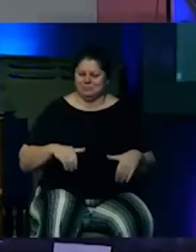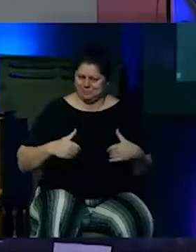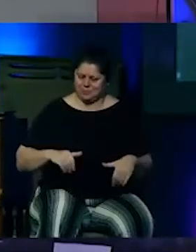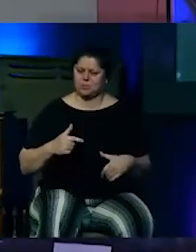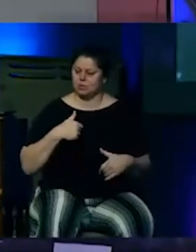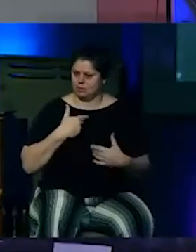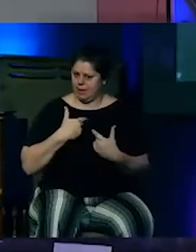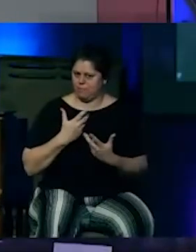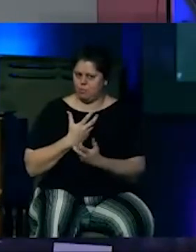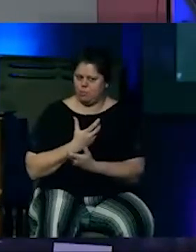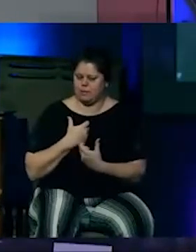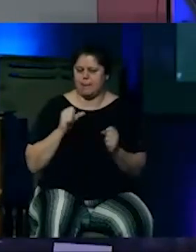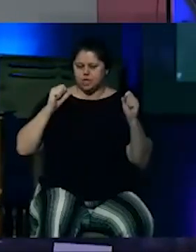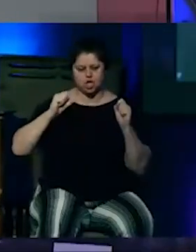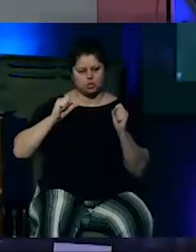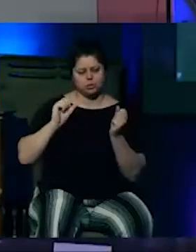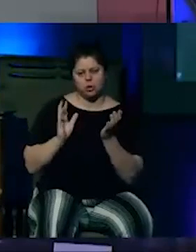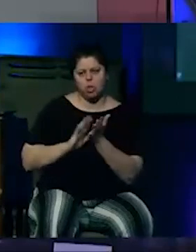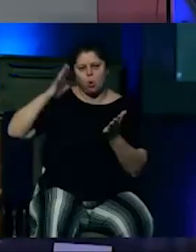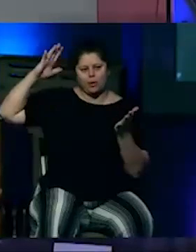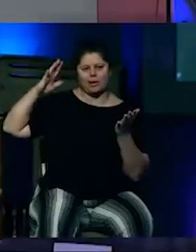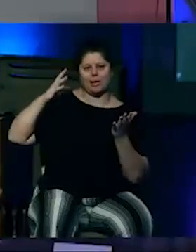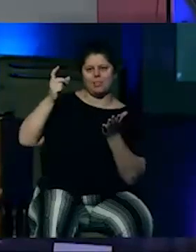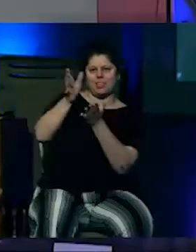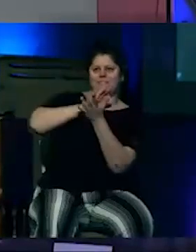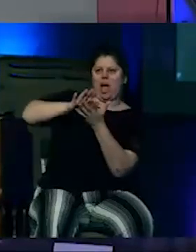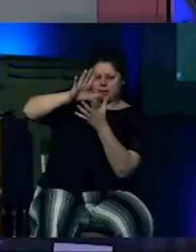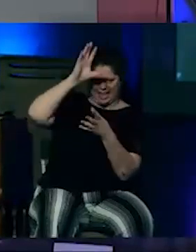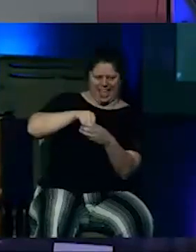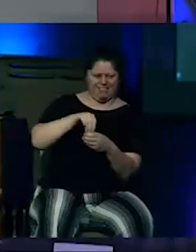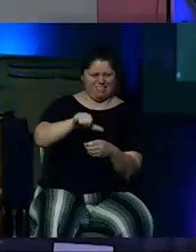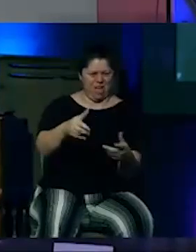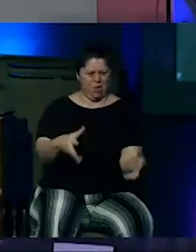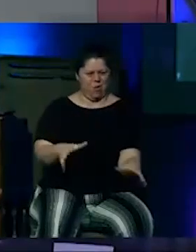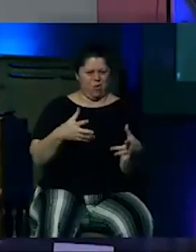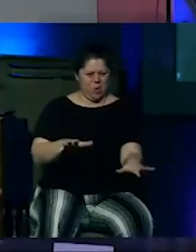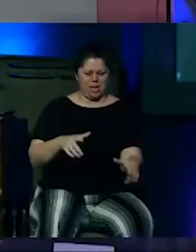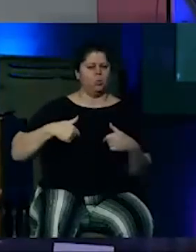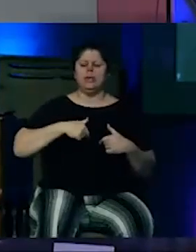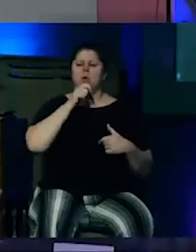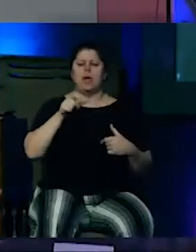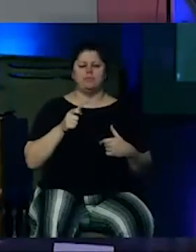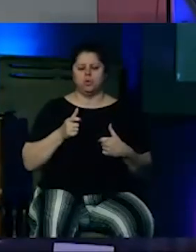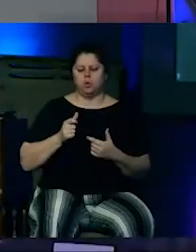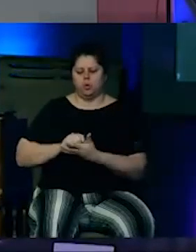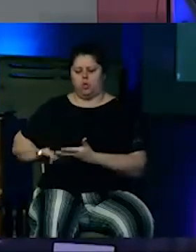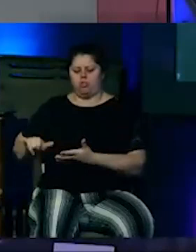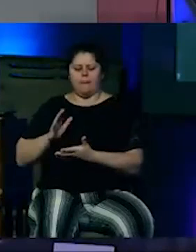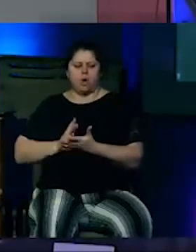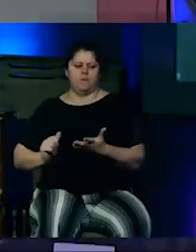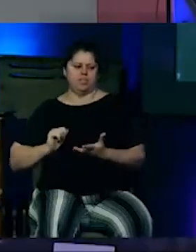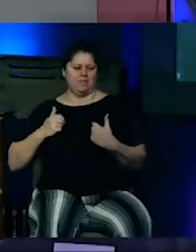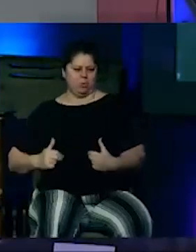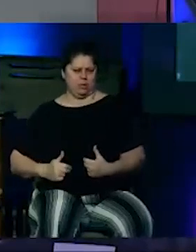is redemption, there is glory, and there is the divine in that. And we don't need to erase that part of our human self to become